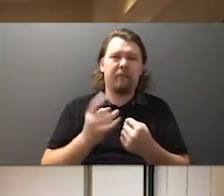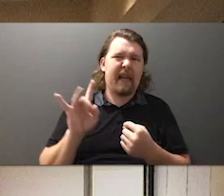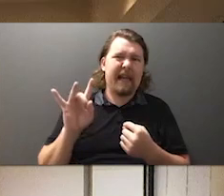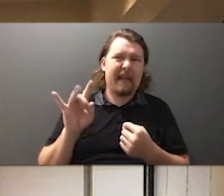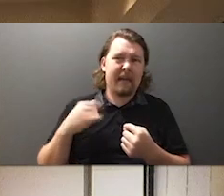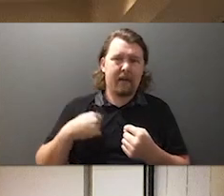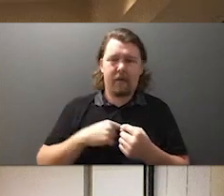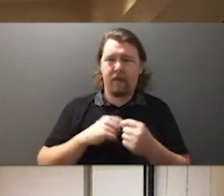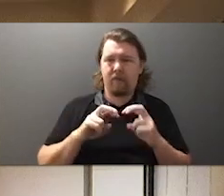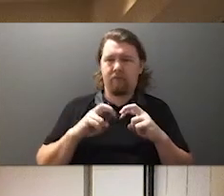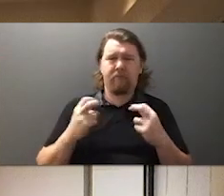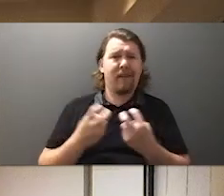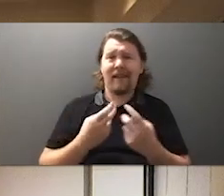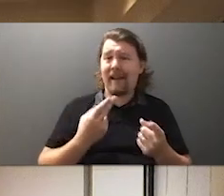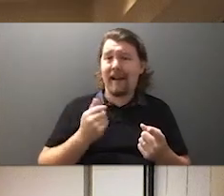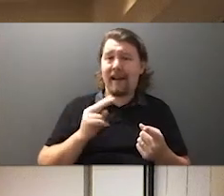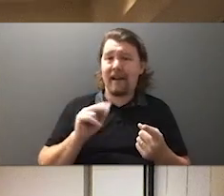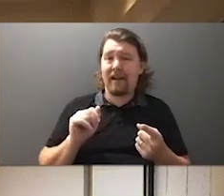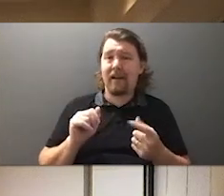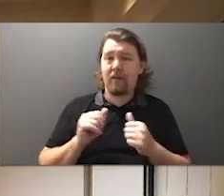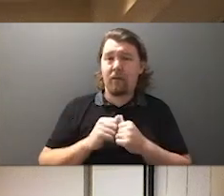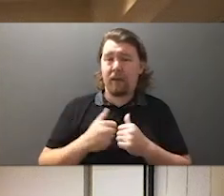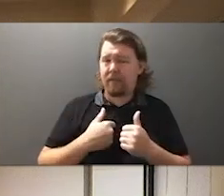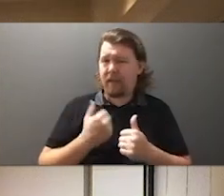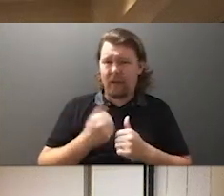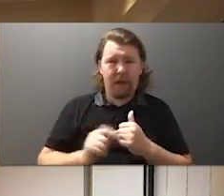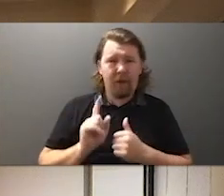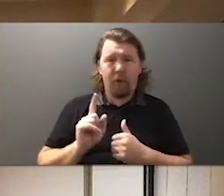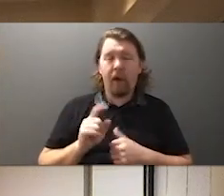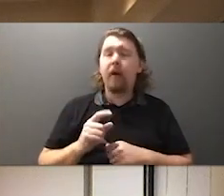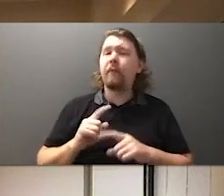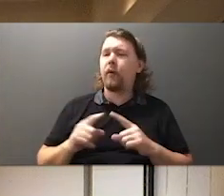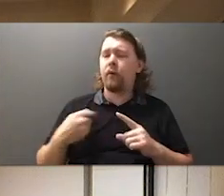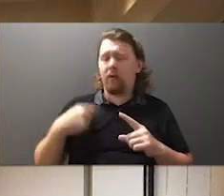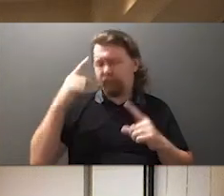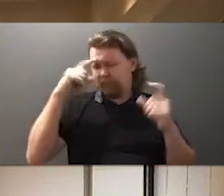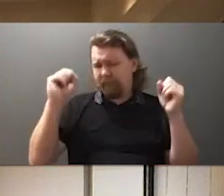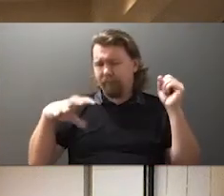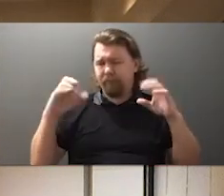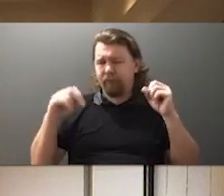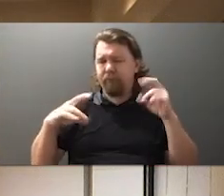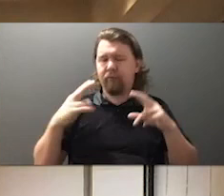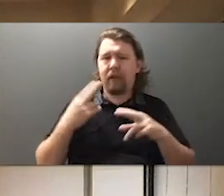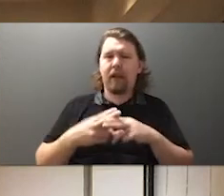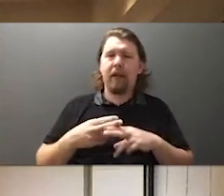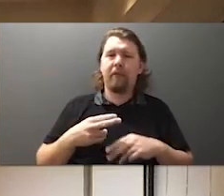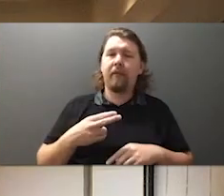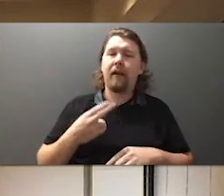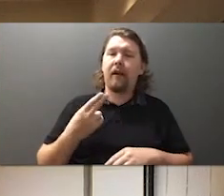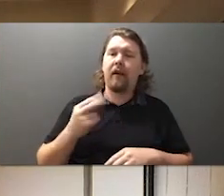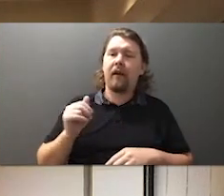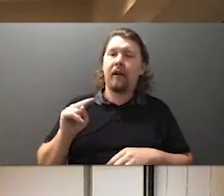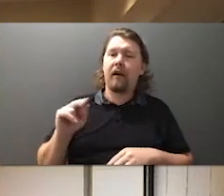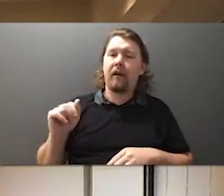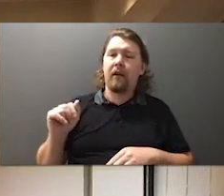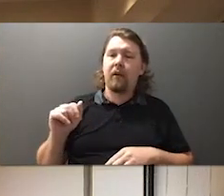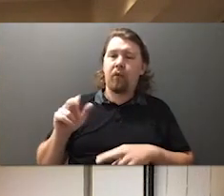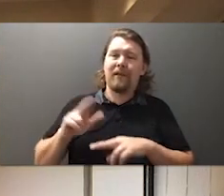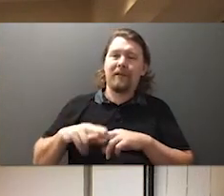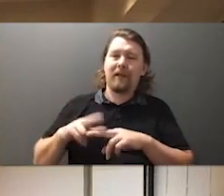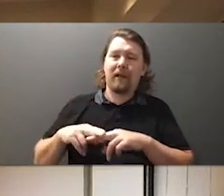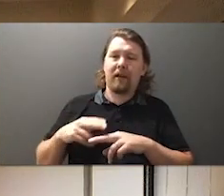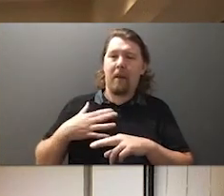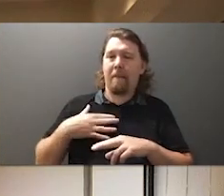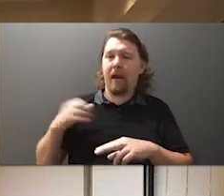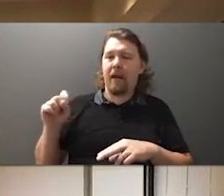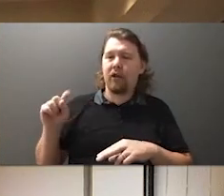team, 8 of us, and Hannah was with me everywhere, and we were brainstorming a name. And Hannah was sitting on my